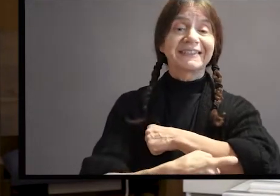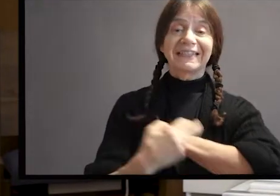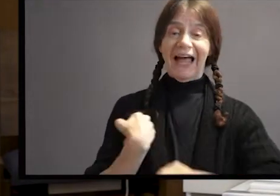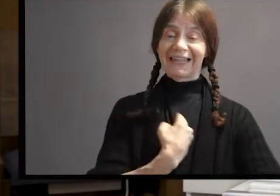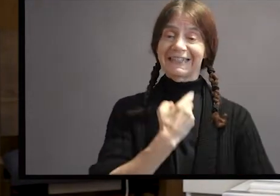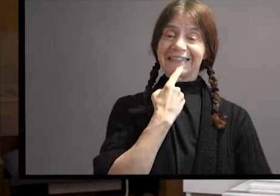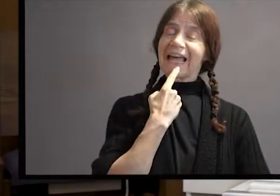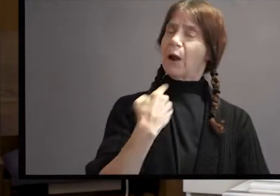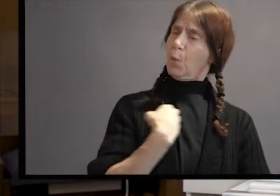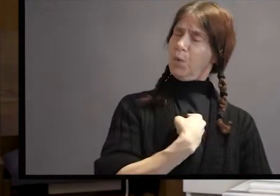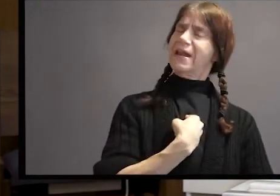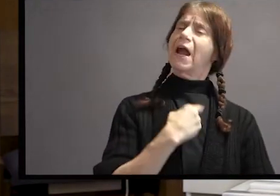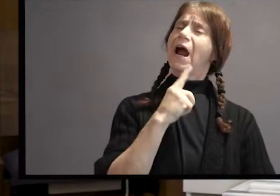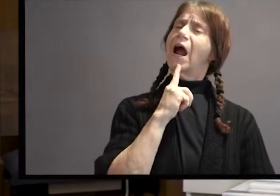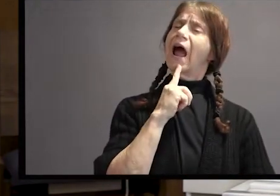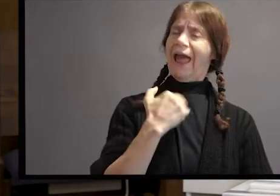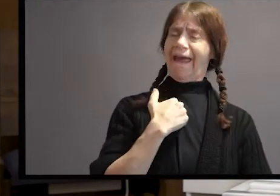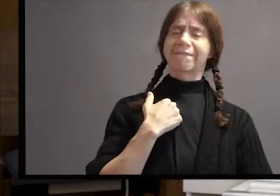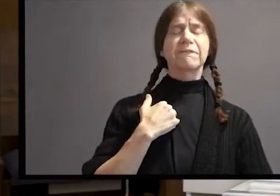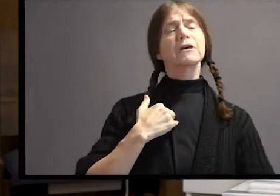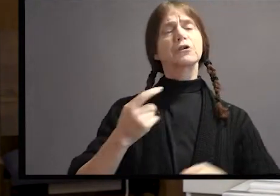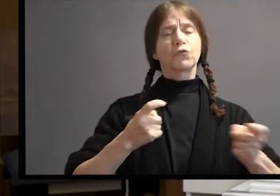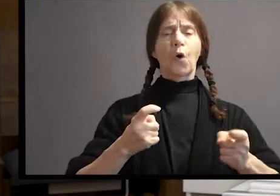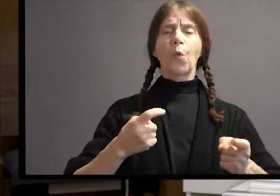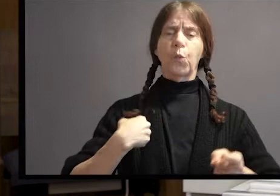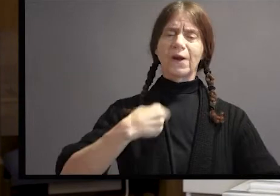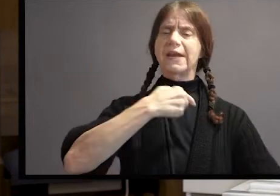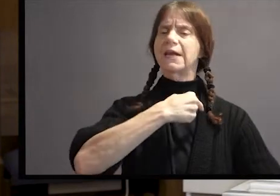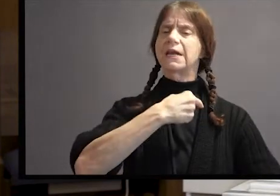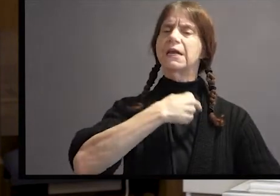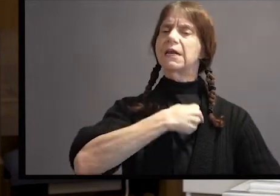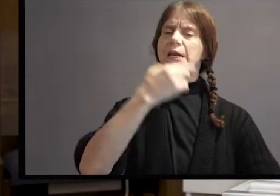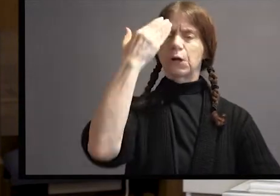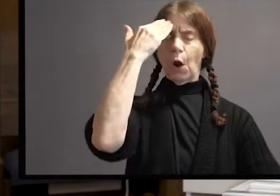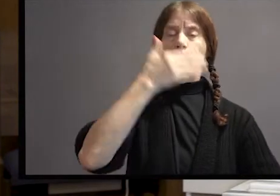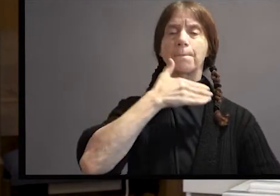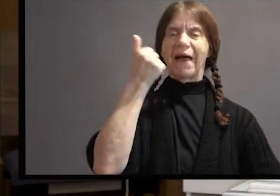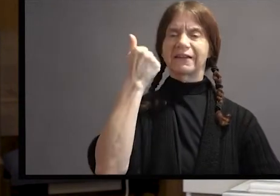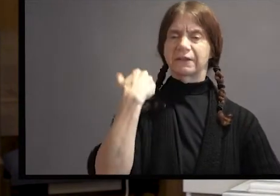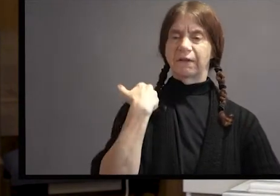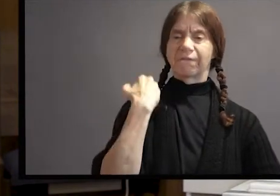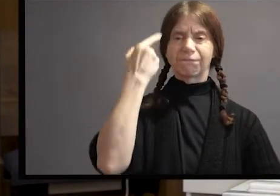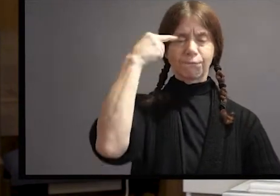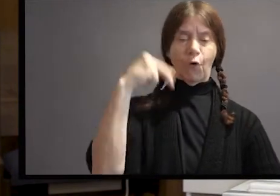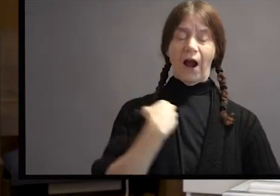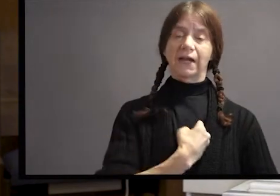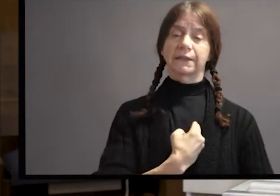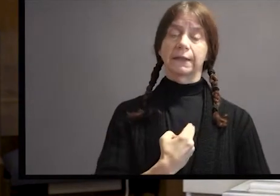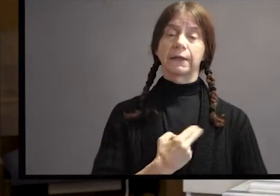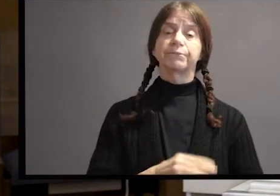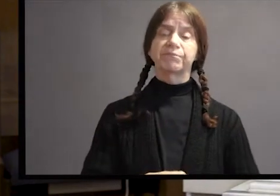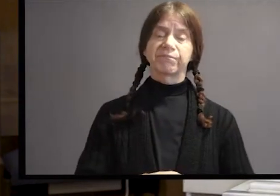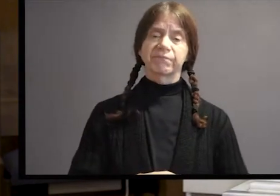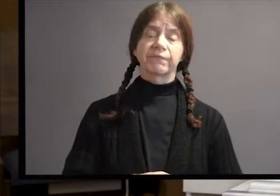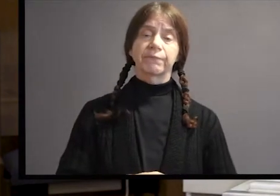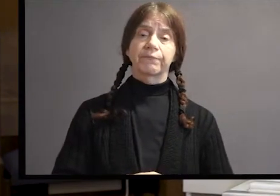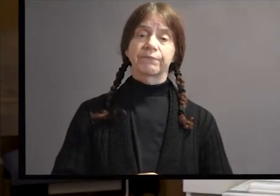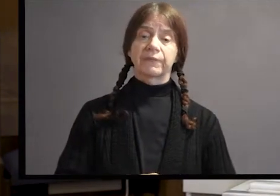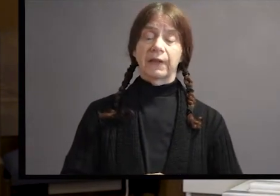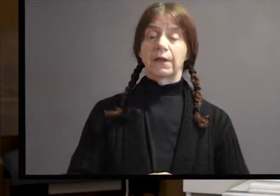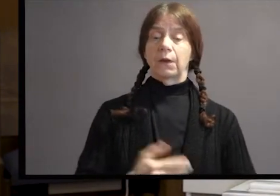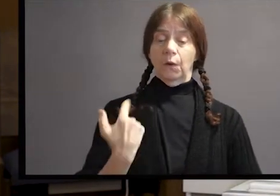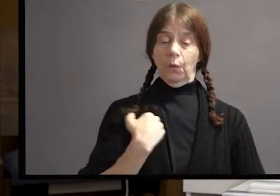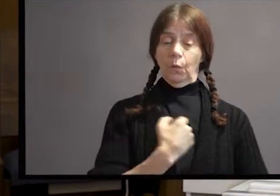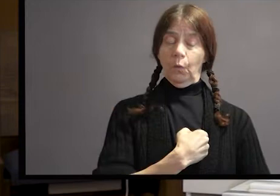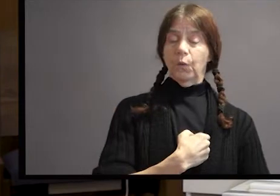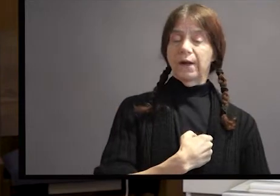and we know what is best for us. The voice of our old Adam tells us